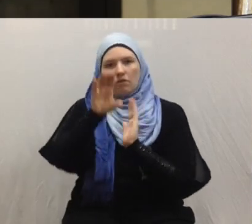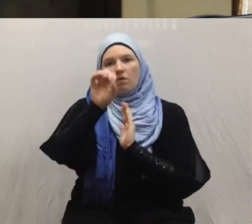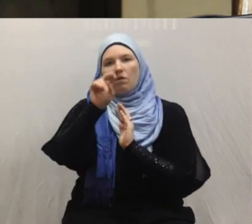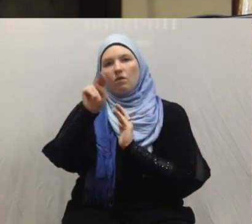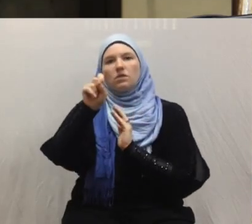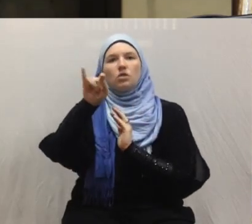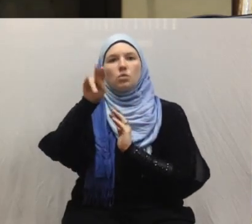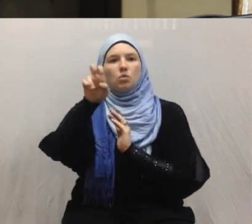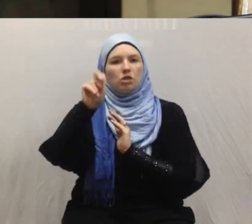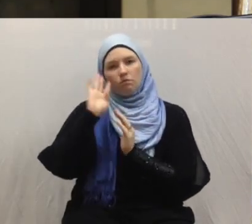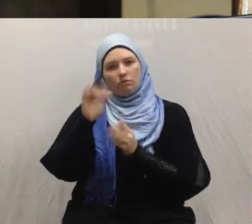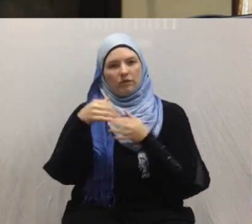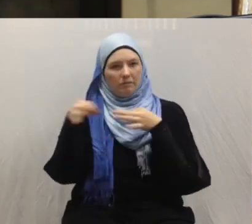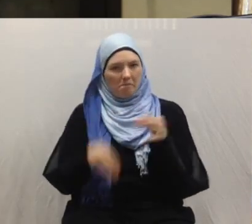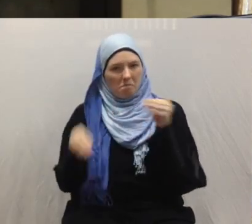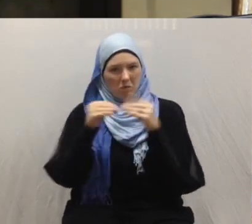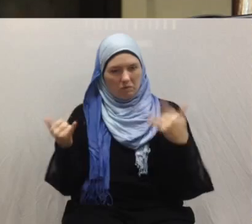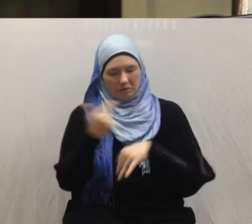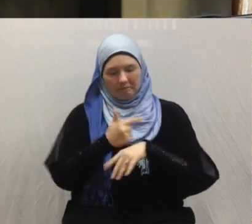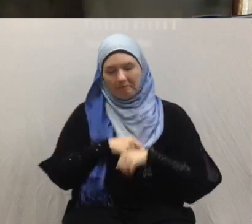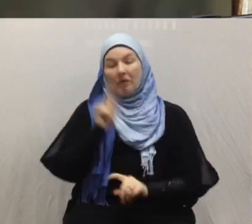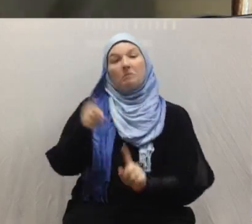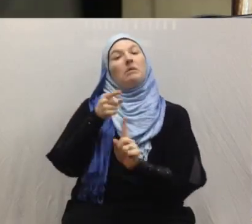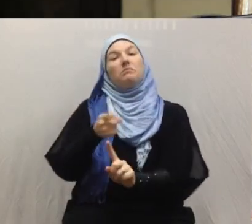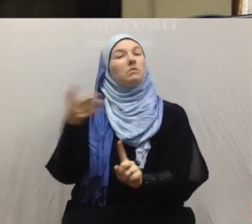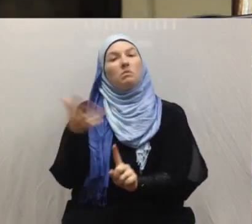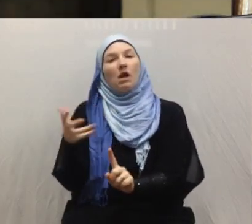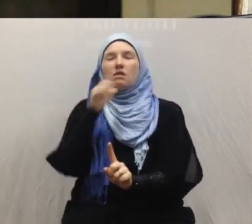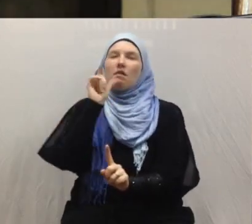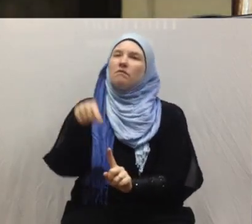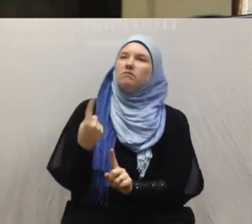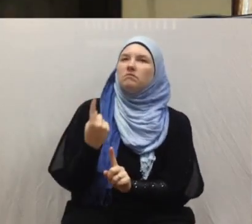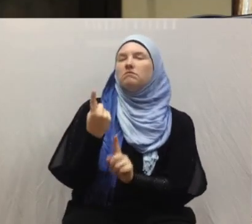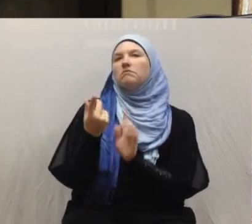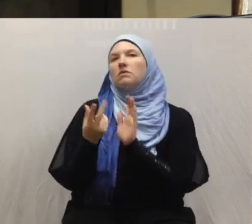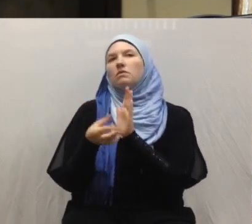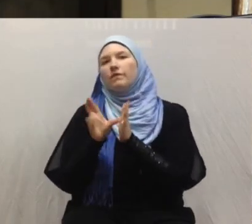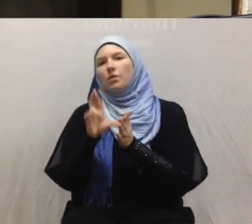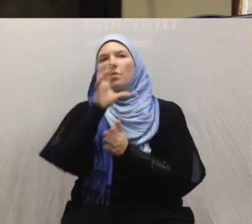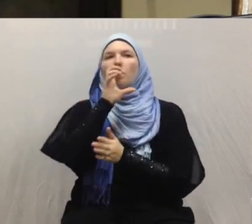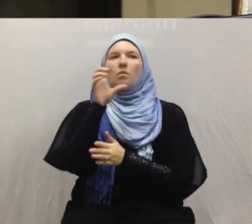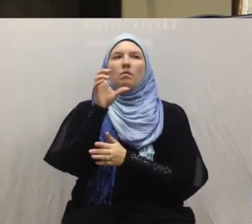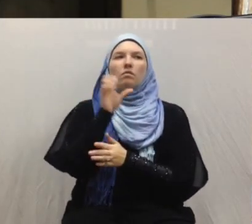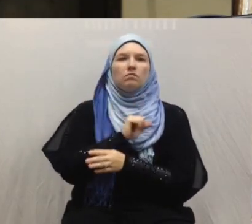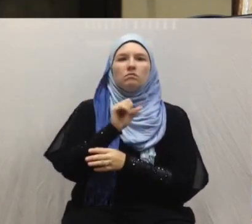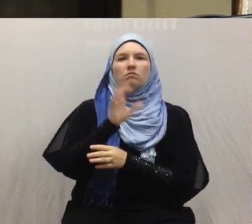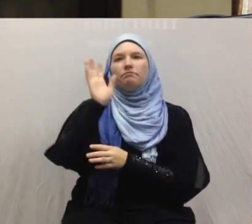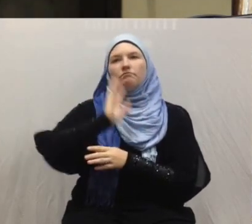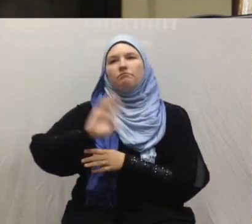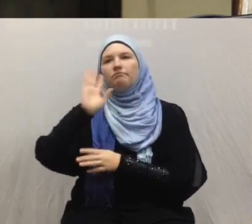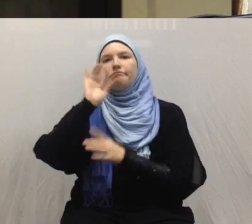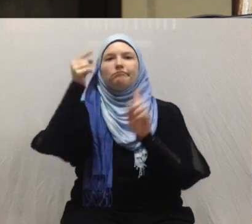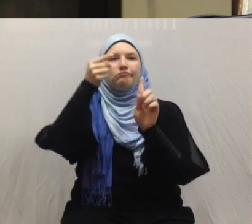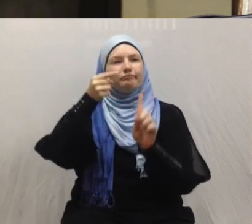explain today. The purpose of this is not really to go over all the items and the background